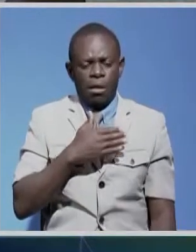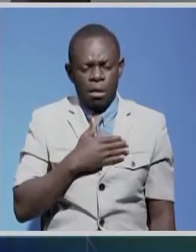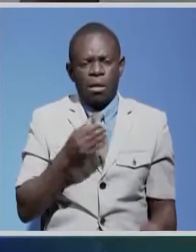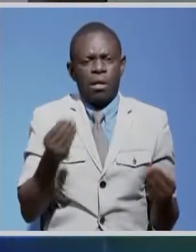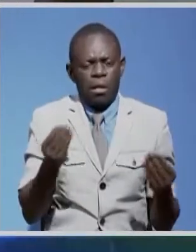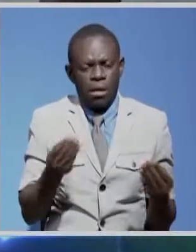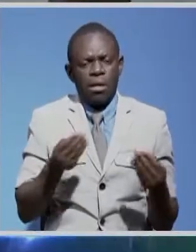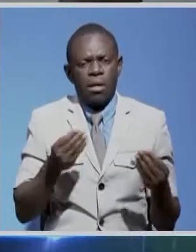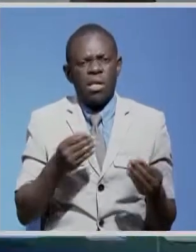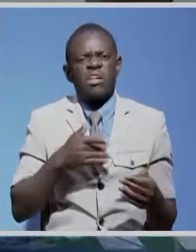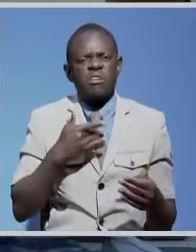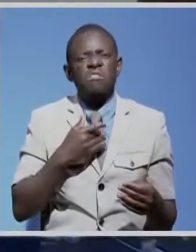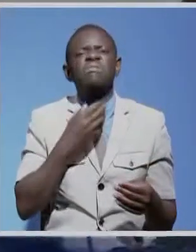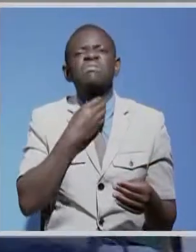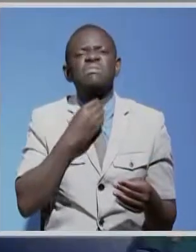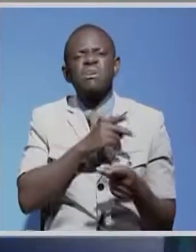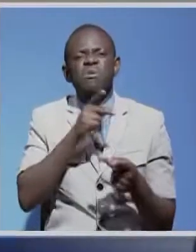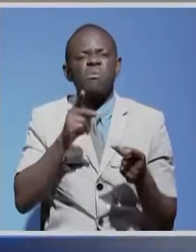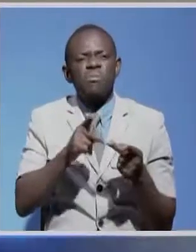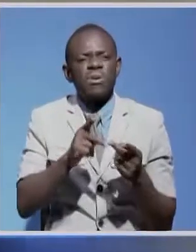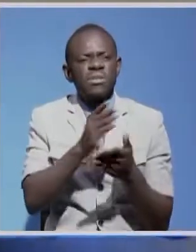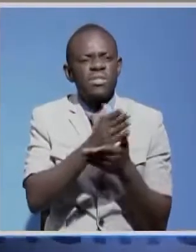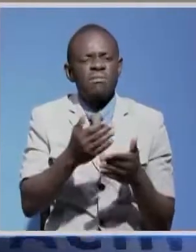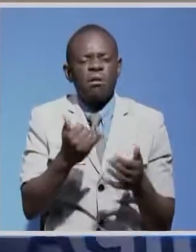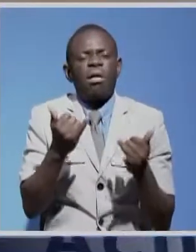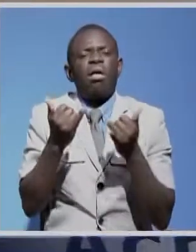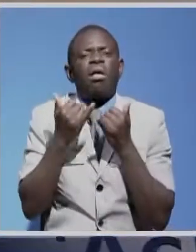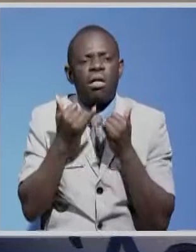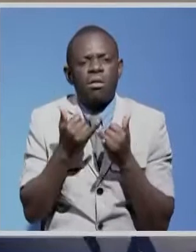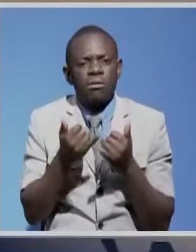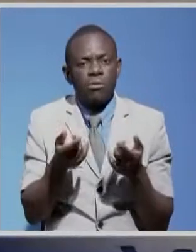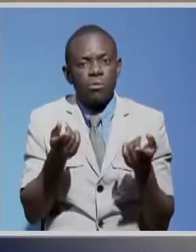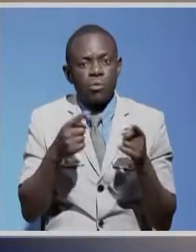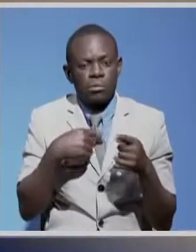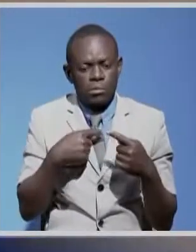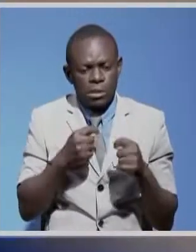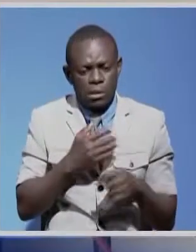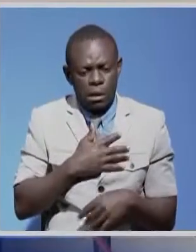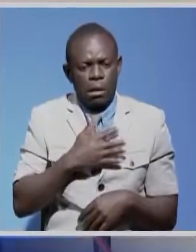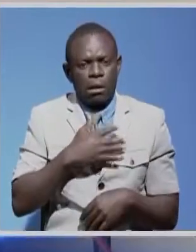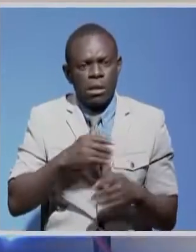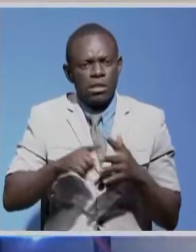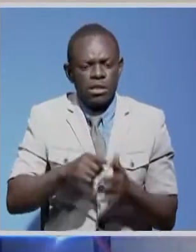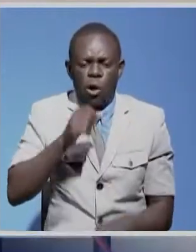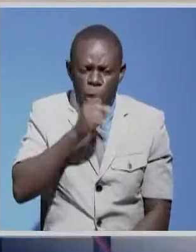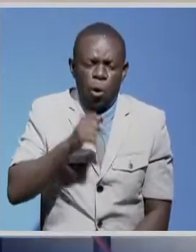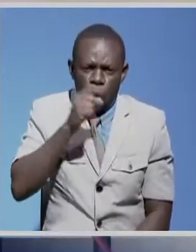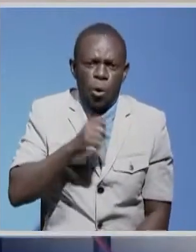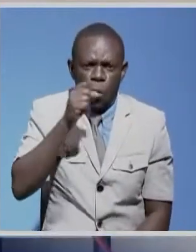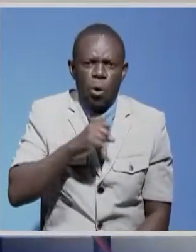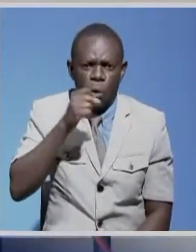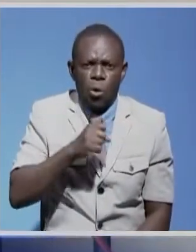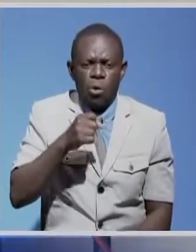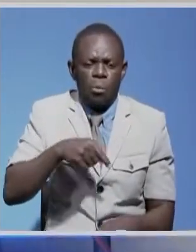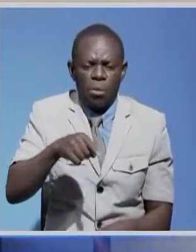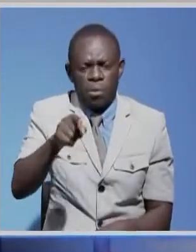And every time, whenever I try to breathe, I'll start coughing and endless coughing. Dr. Chilufya urged members